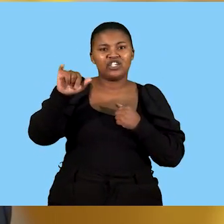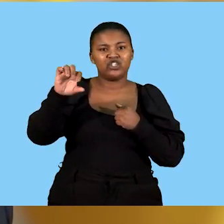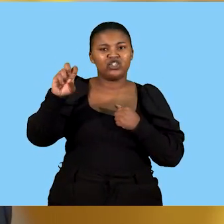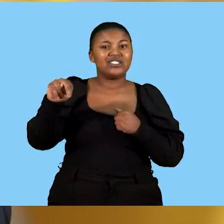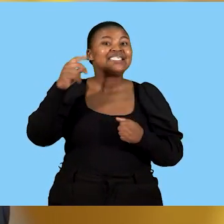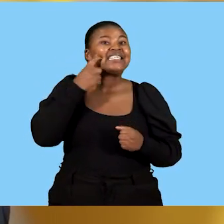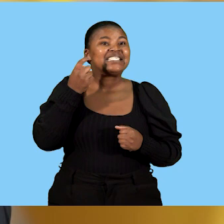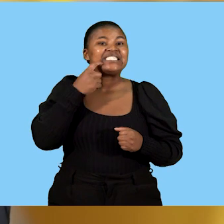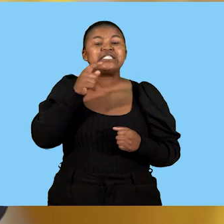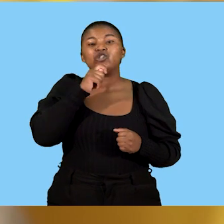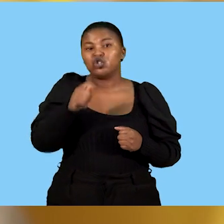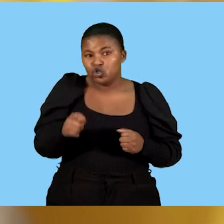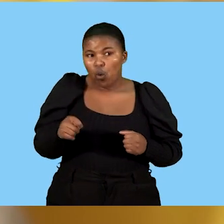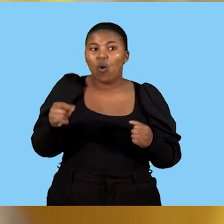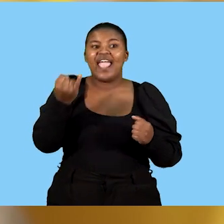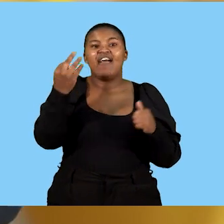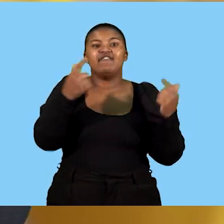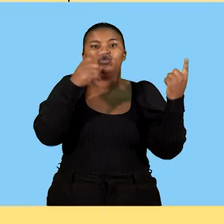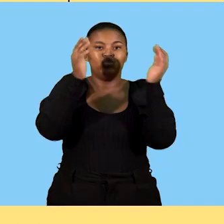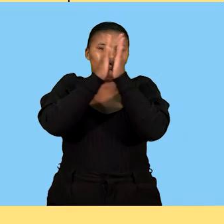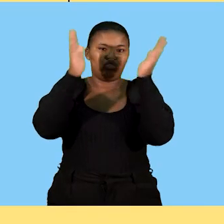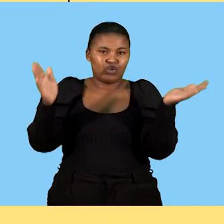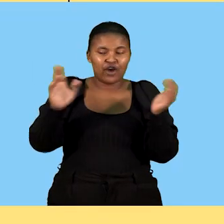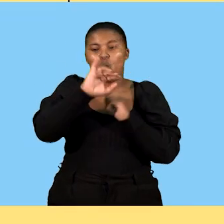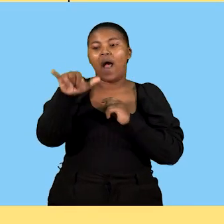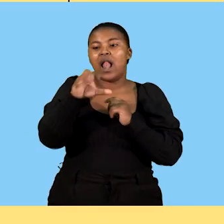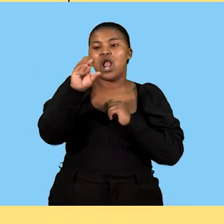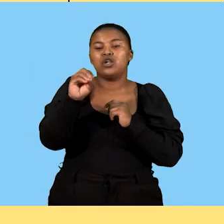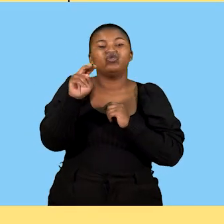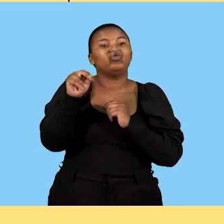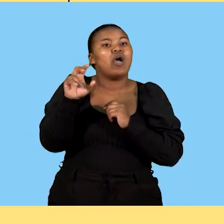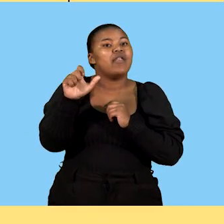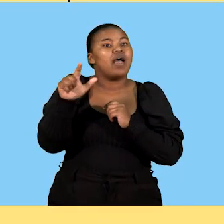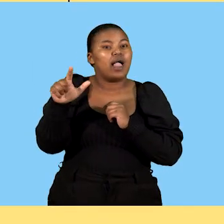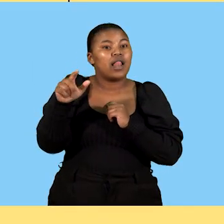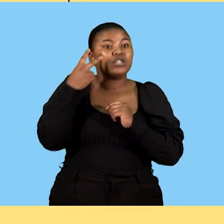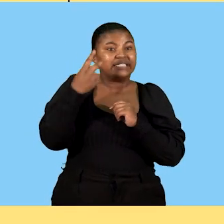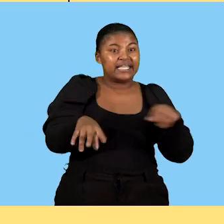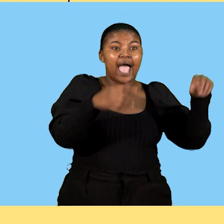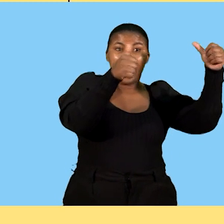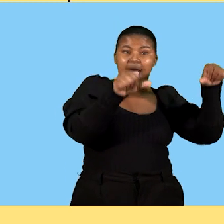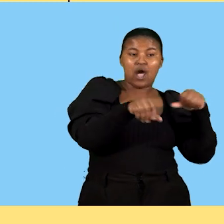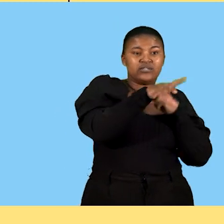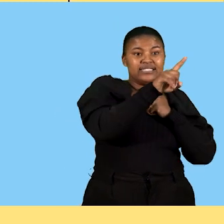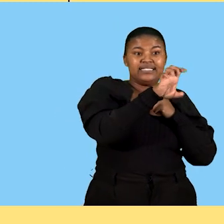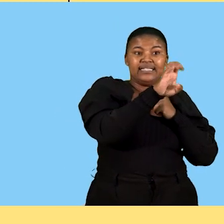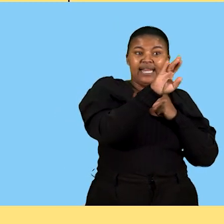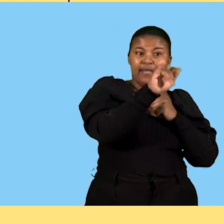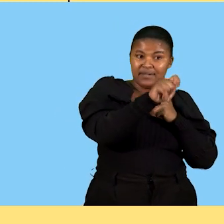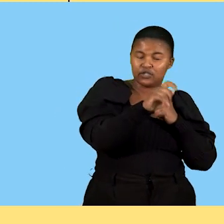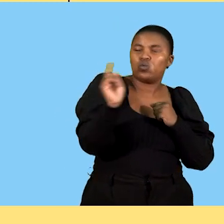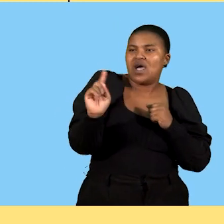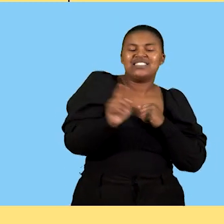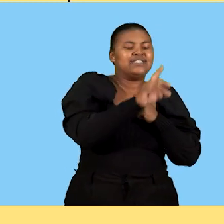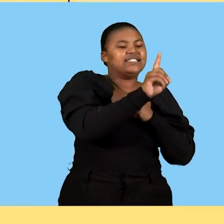your general journal. Let us see then. The account to debit is depreciation. All right,